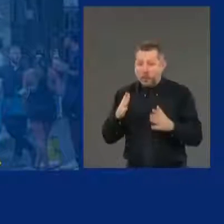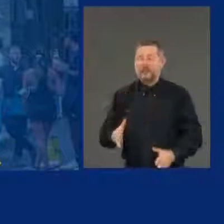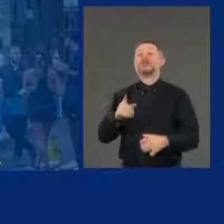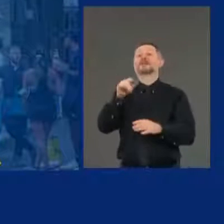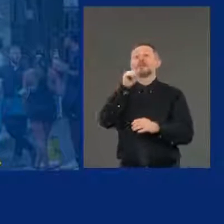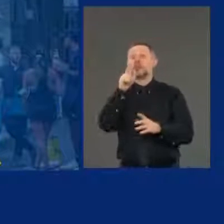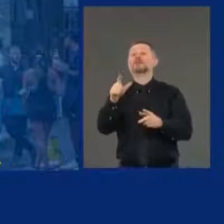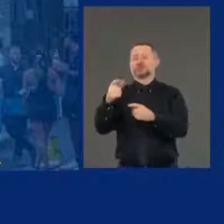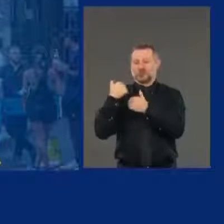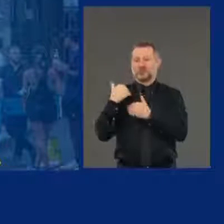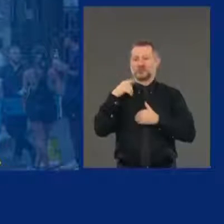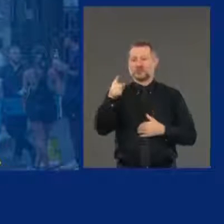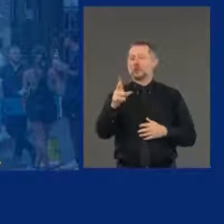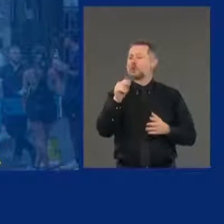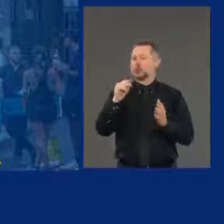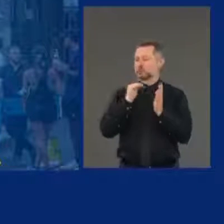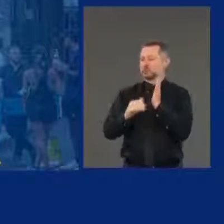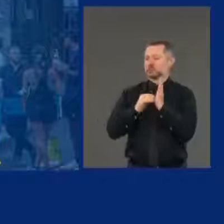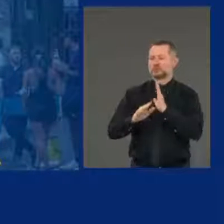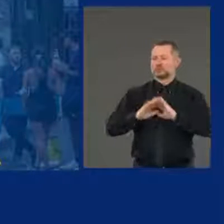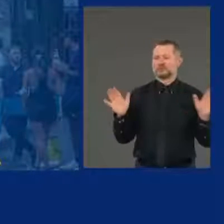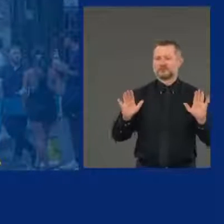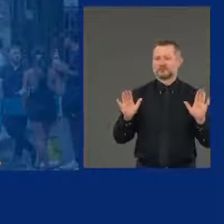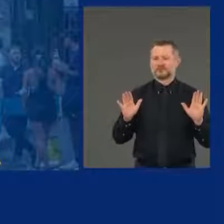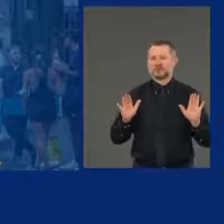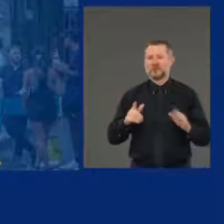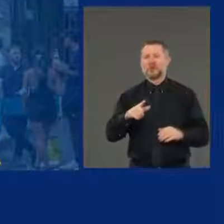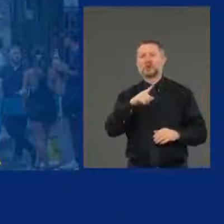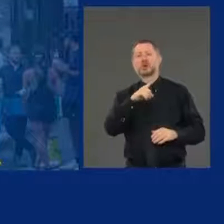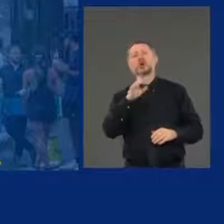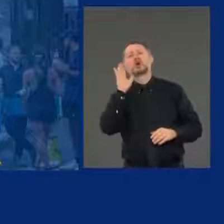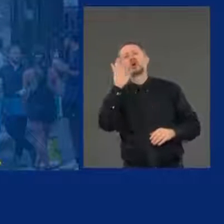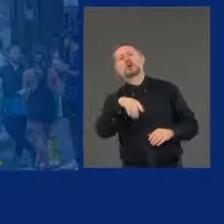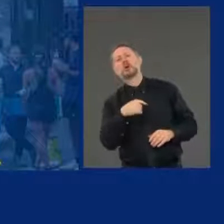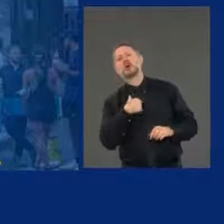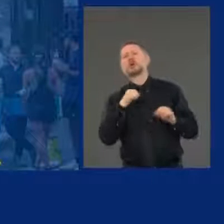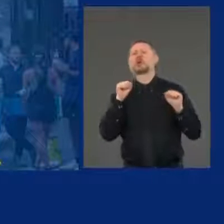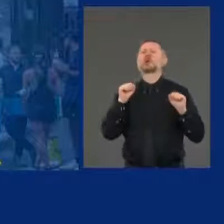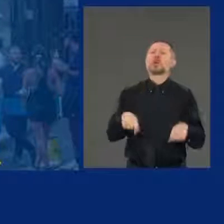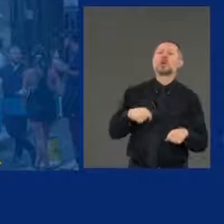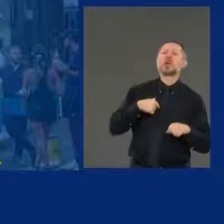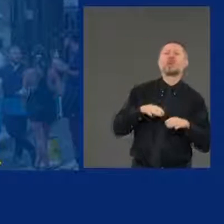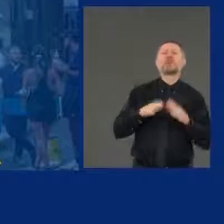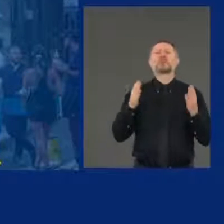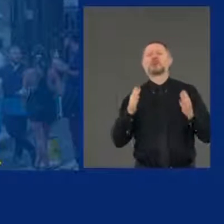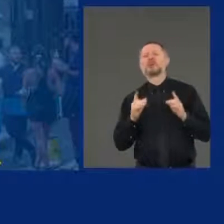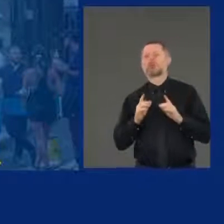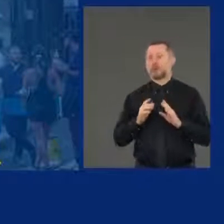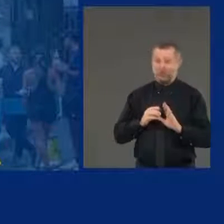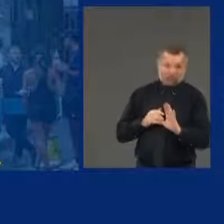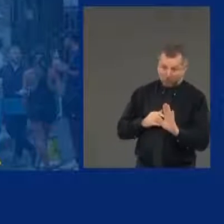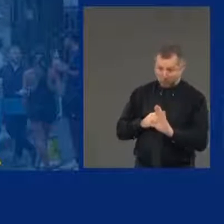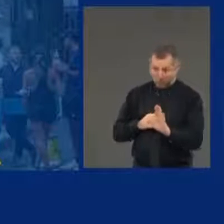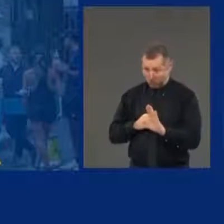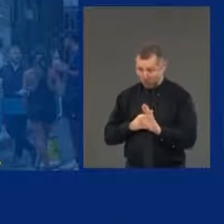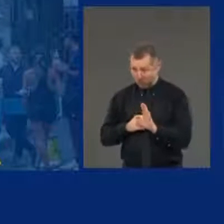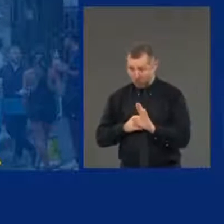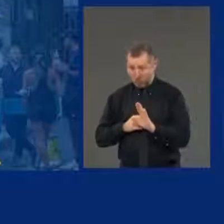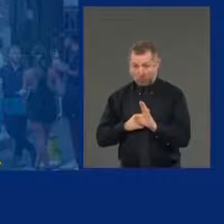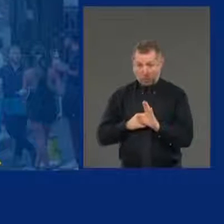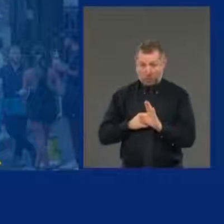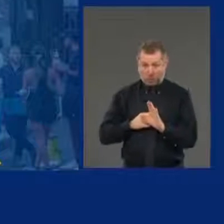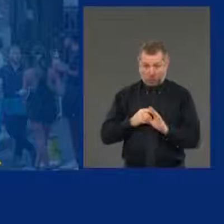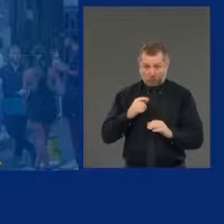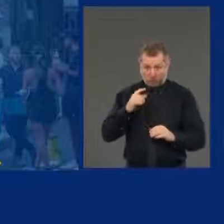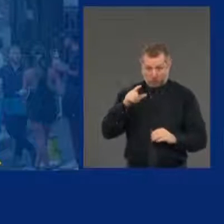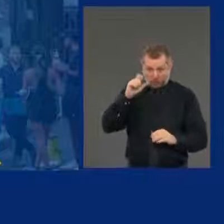There is no excuse, well, the local legislator told me I could do this. No one can tell you that you can violate the law.